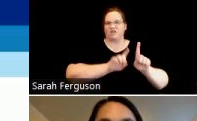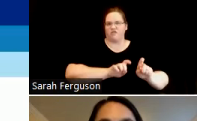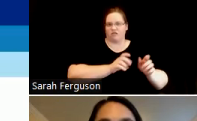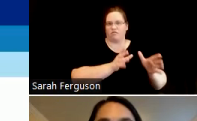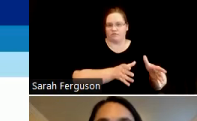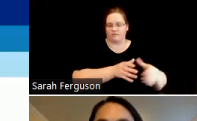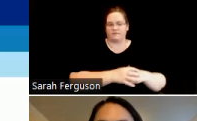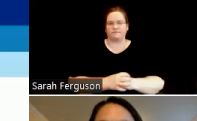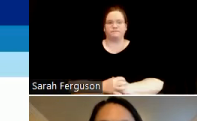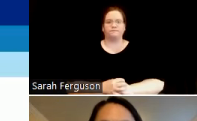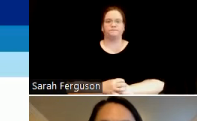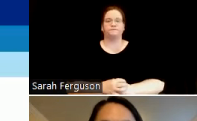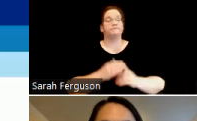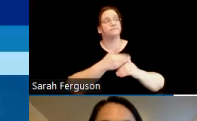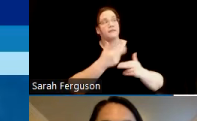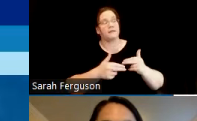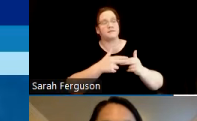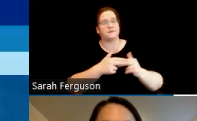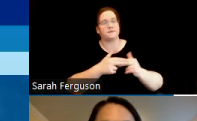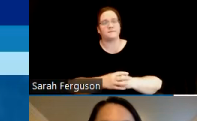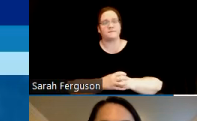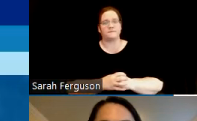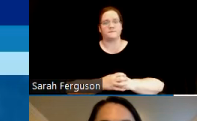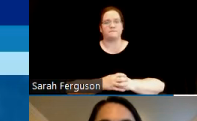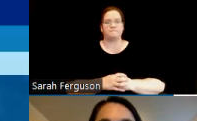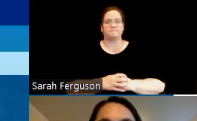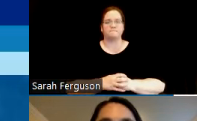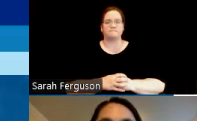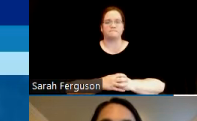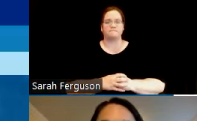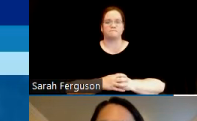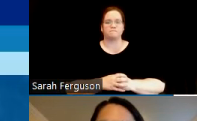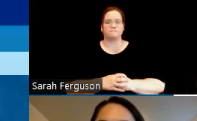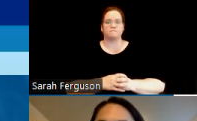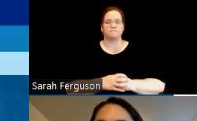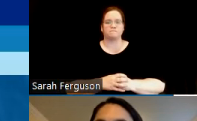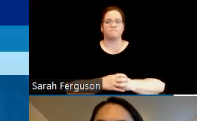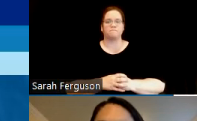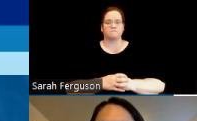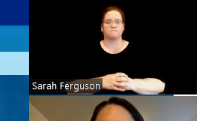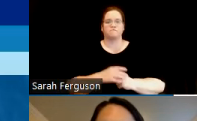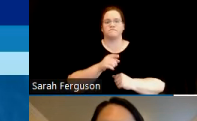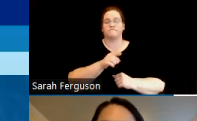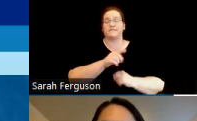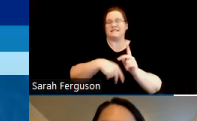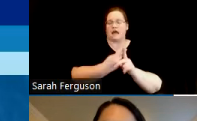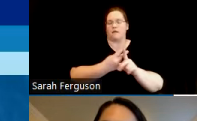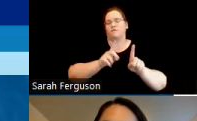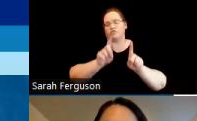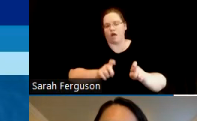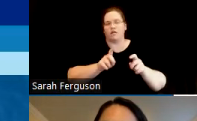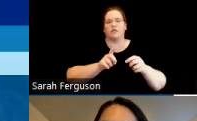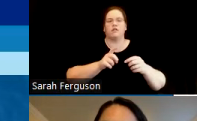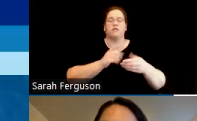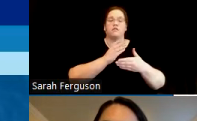Next slide, please. This is the type of trial that they do. They do a phase 1